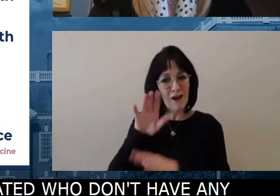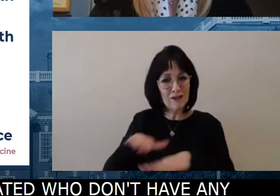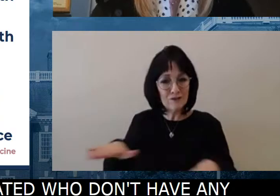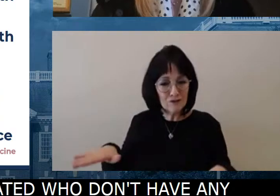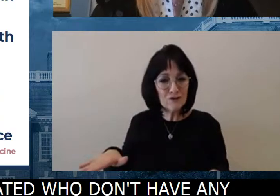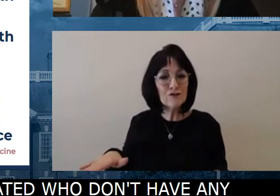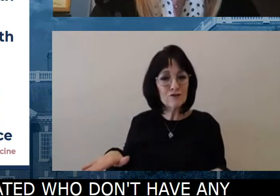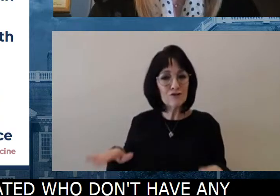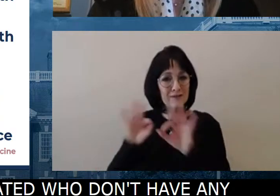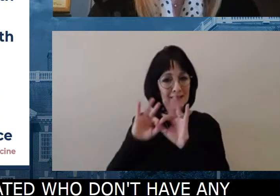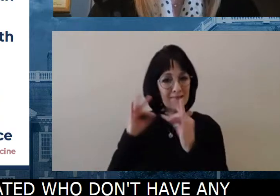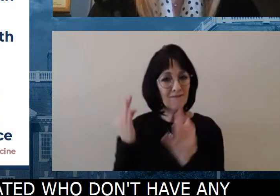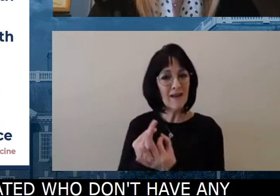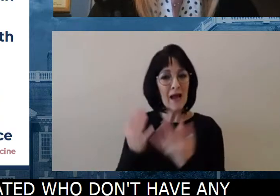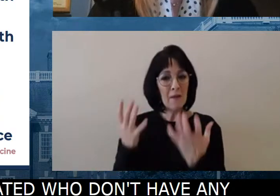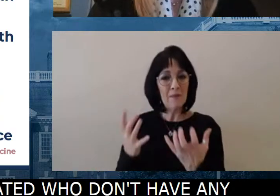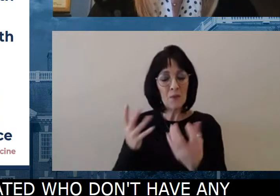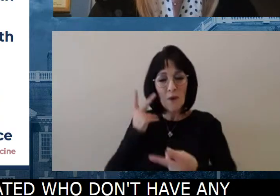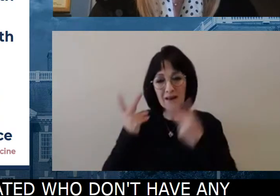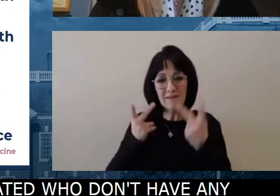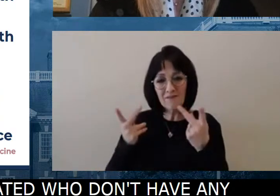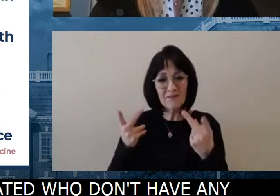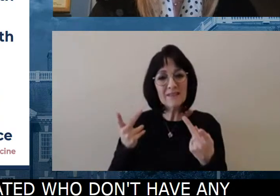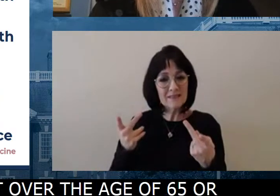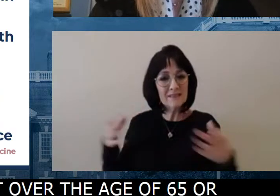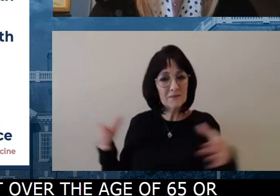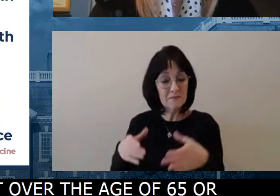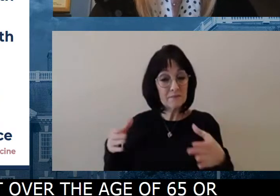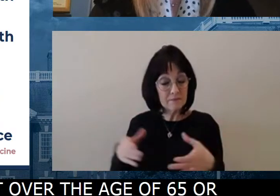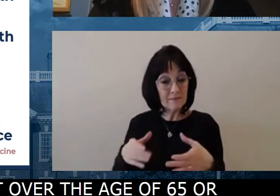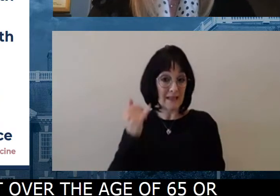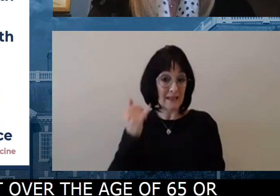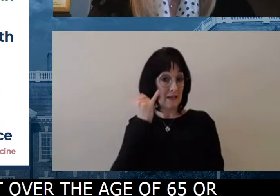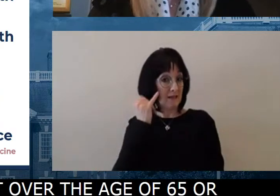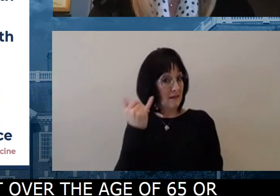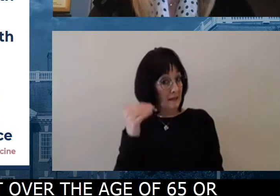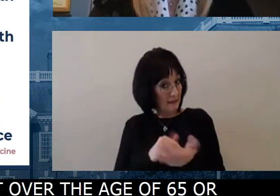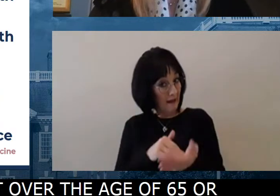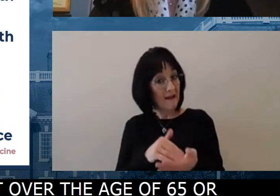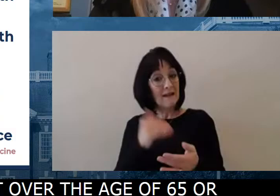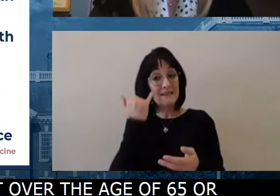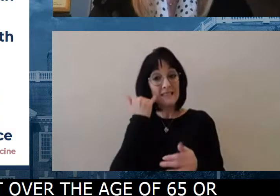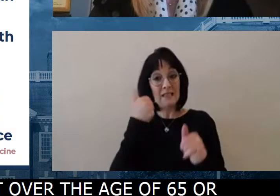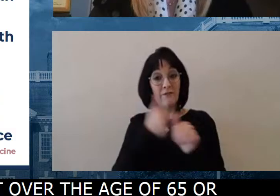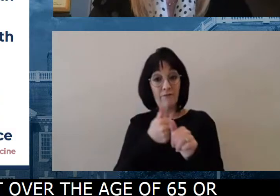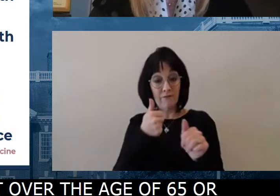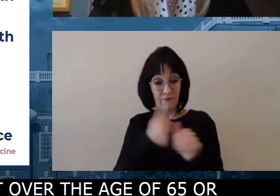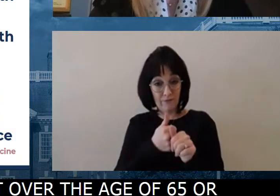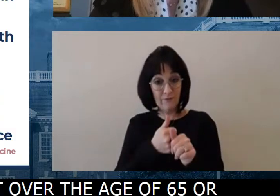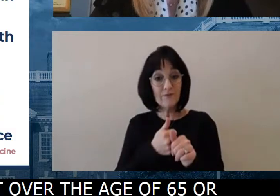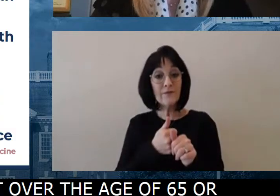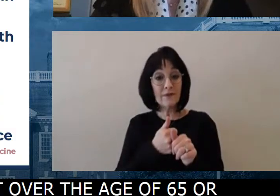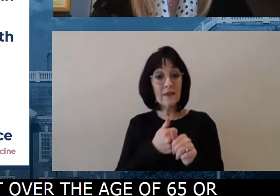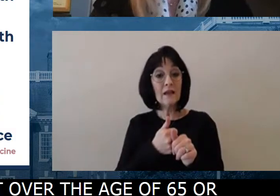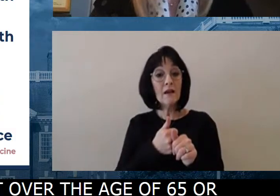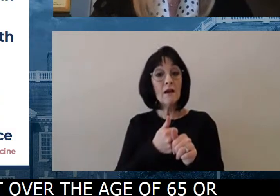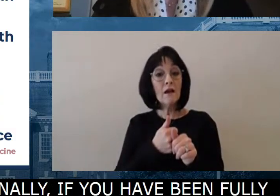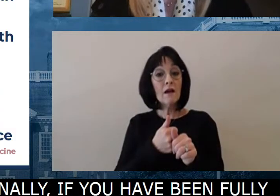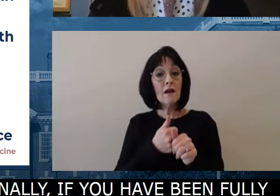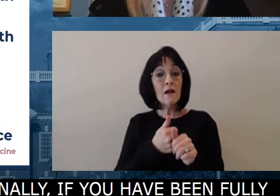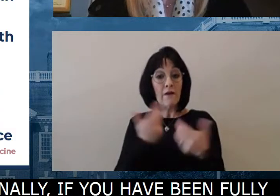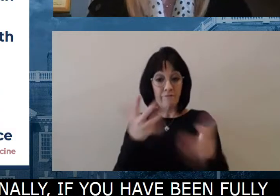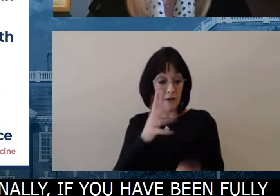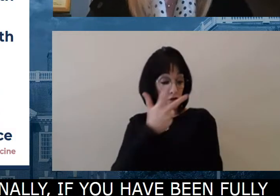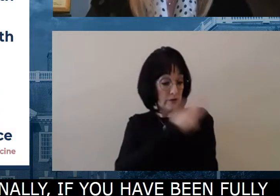is a little bit of an update, if you've been fully vaccinated and you've been exposed, you no longer have to quarantine, even